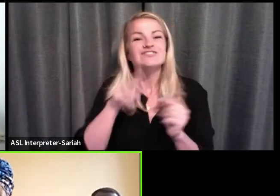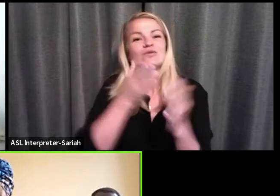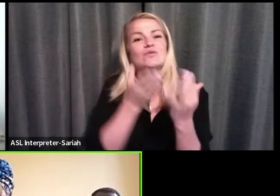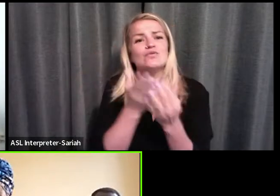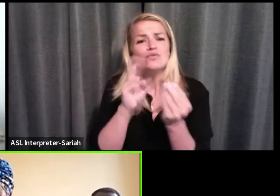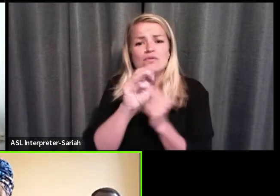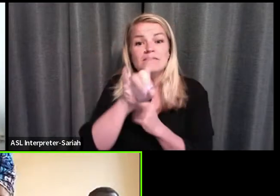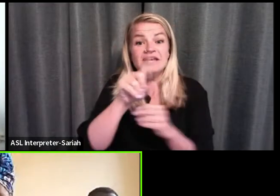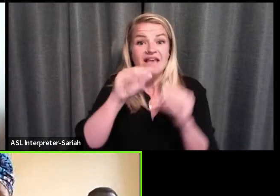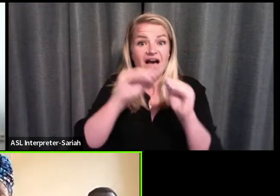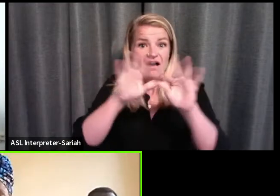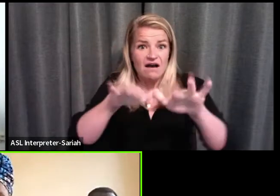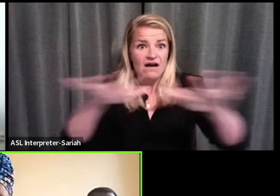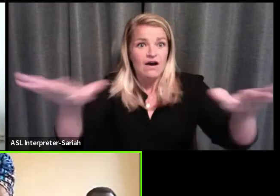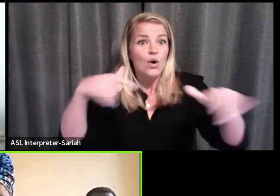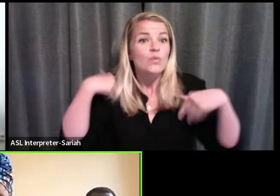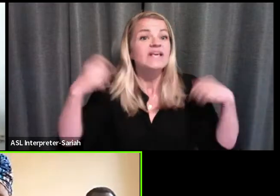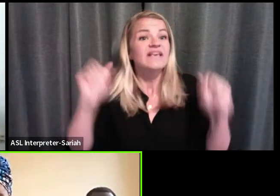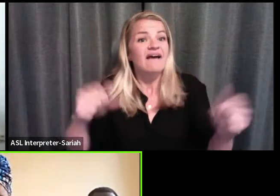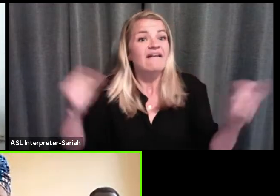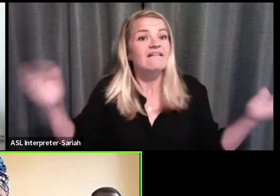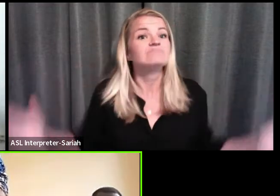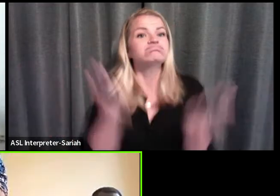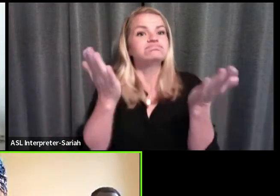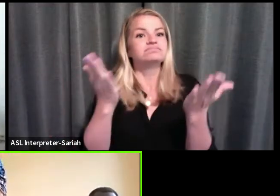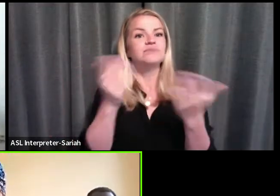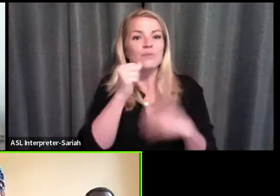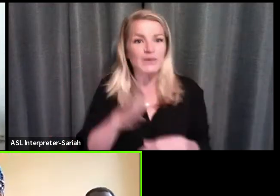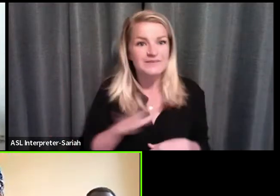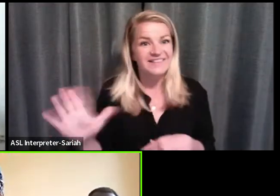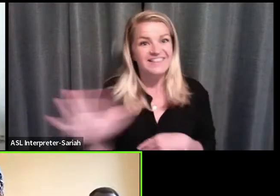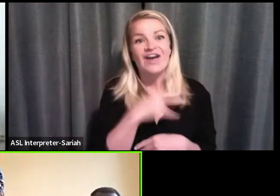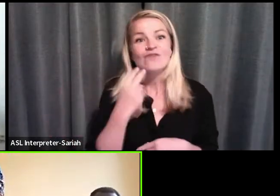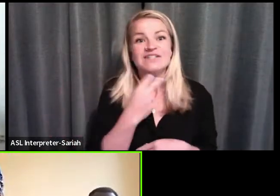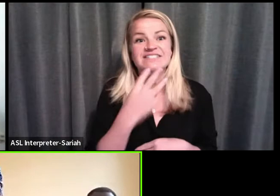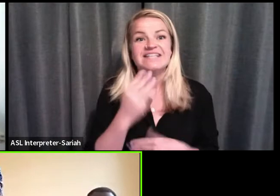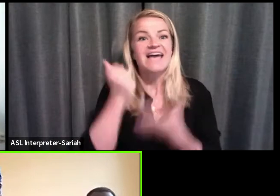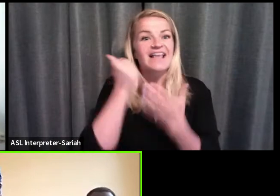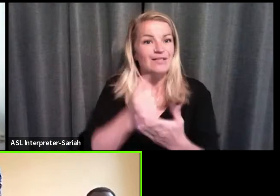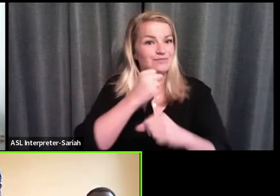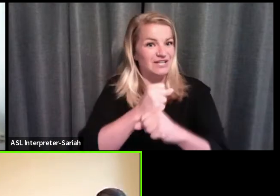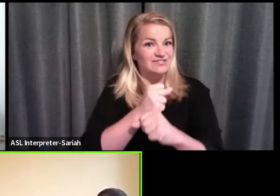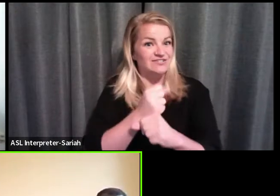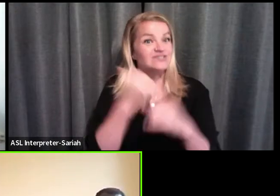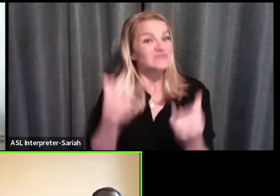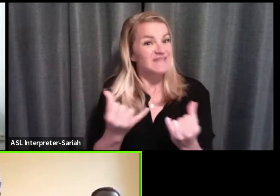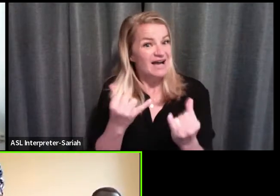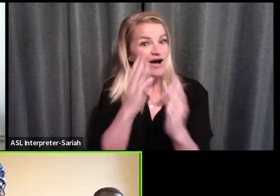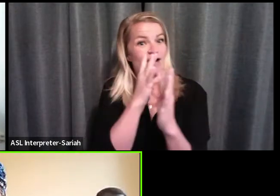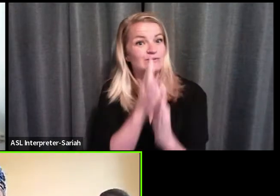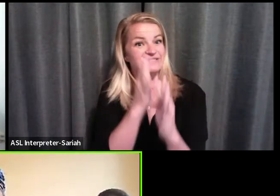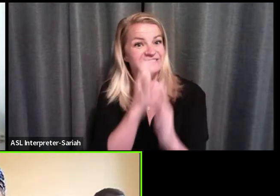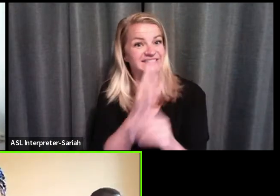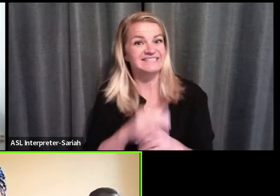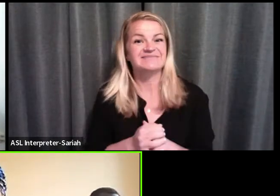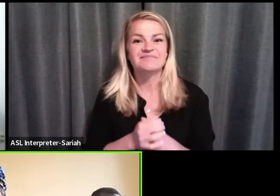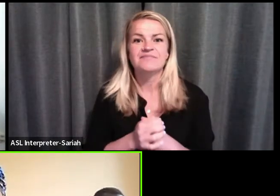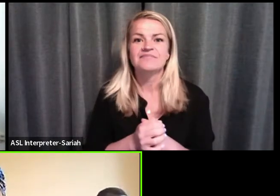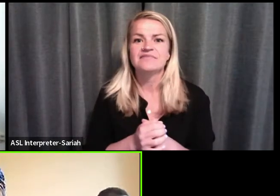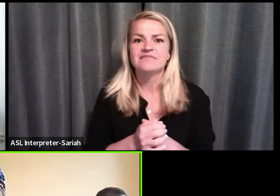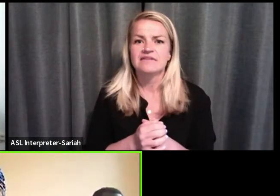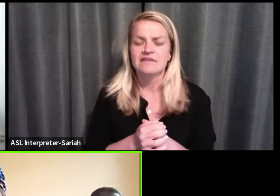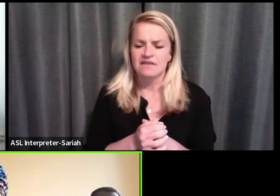amplify women's voices and advocate for their protection. Here's Black and Blue. It all